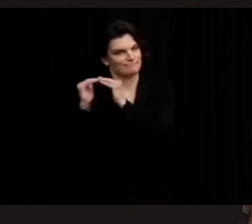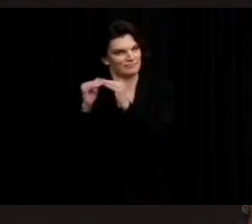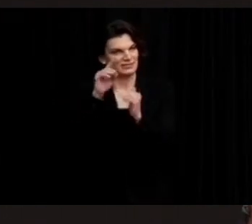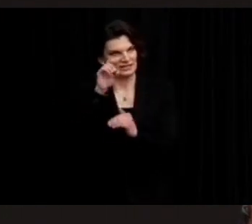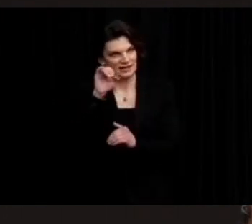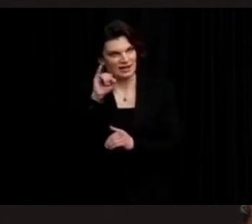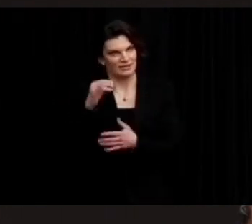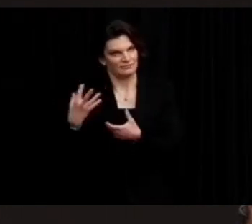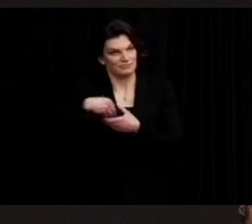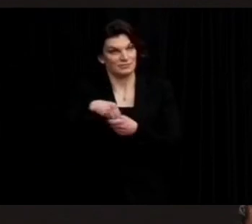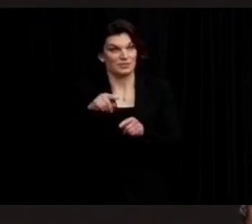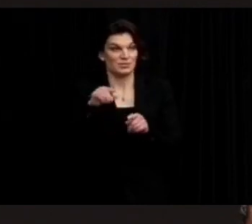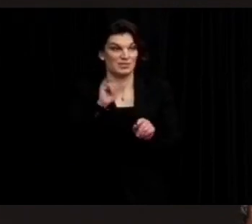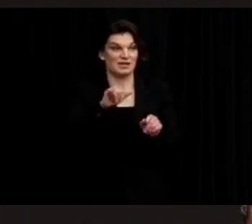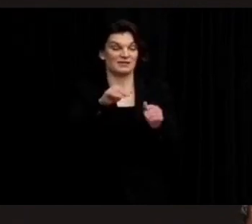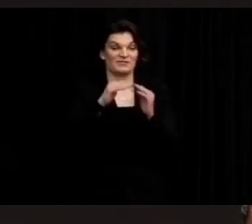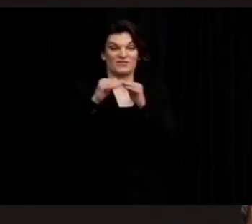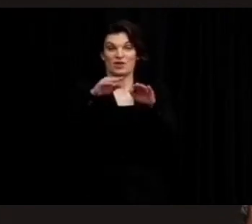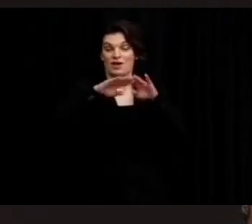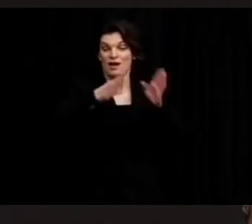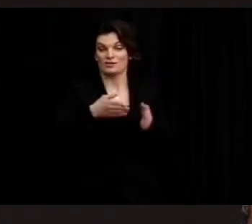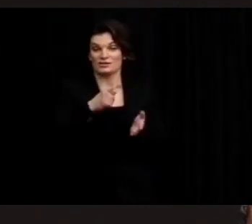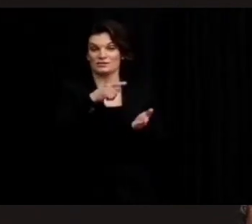are discriminatory.